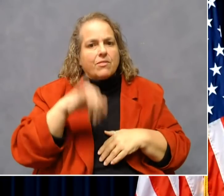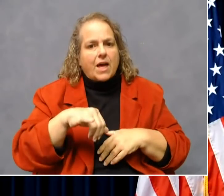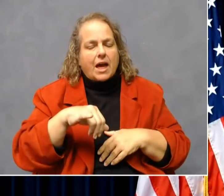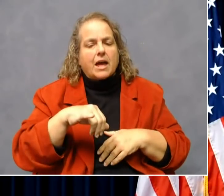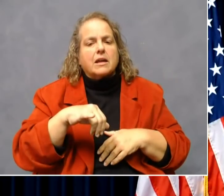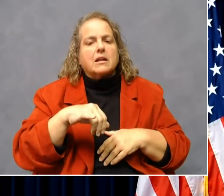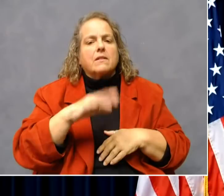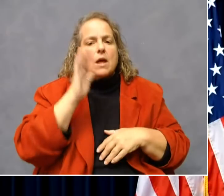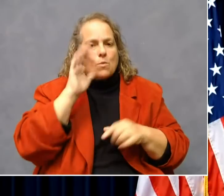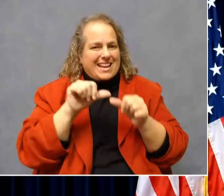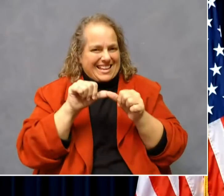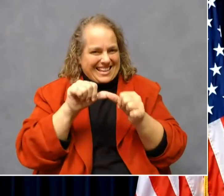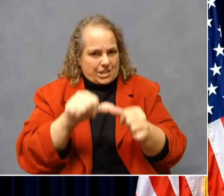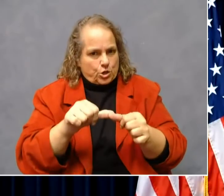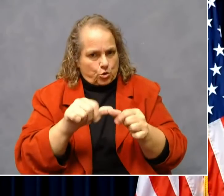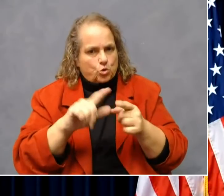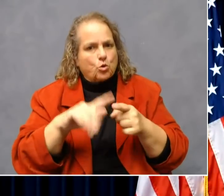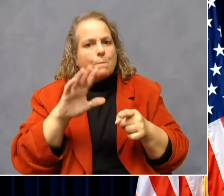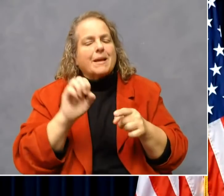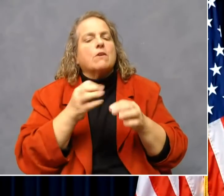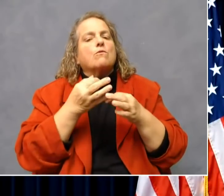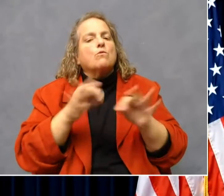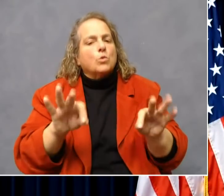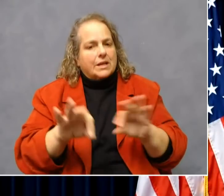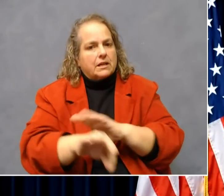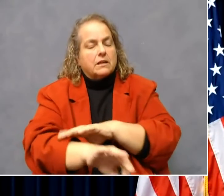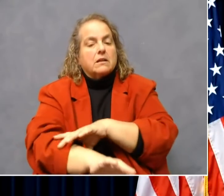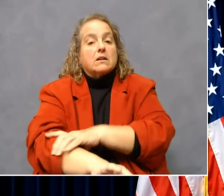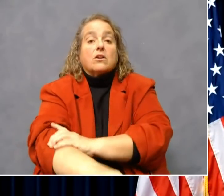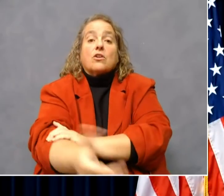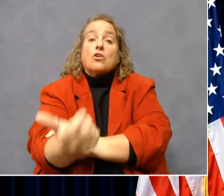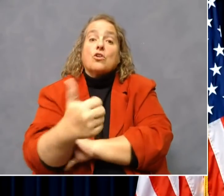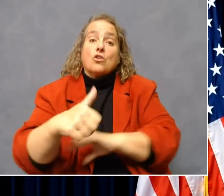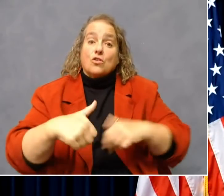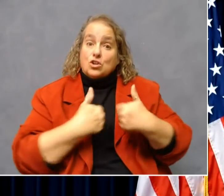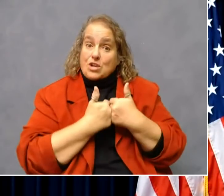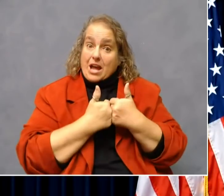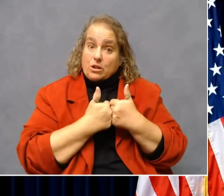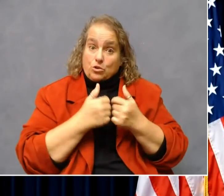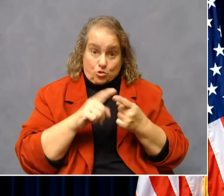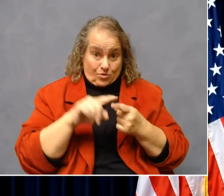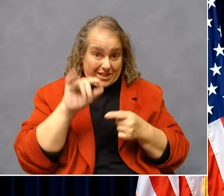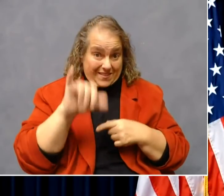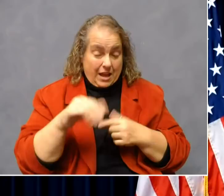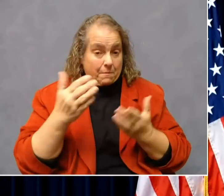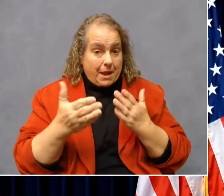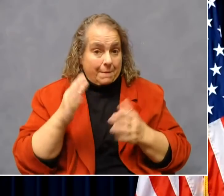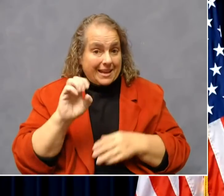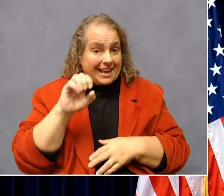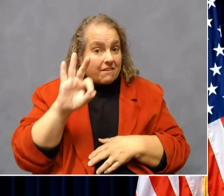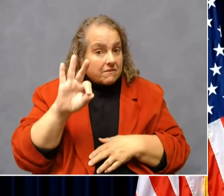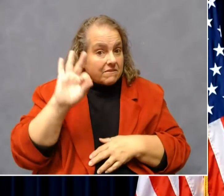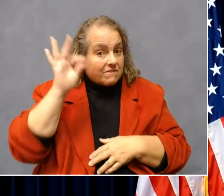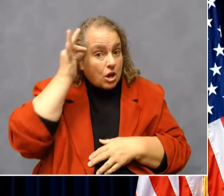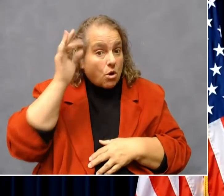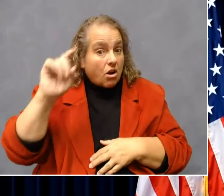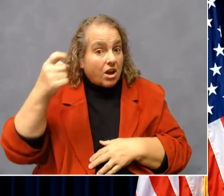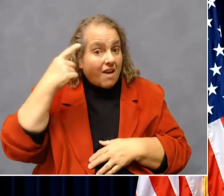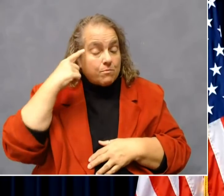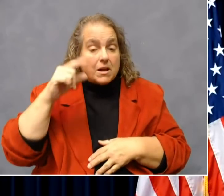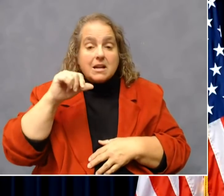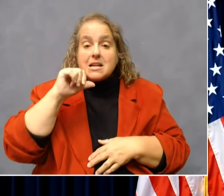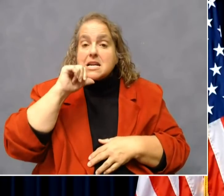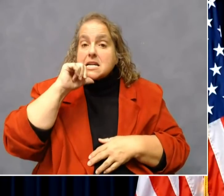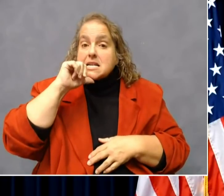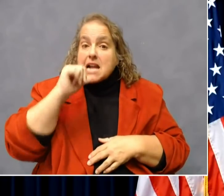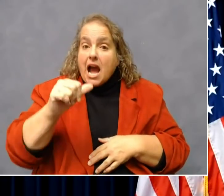continue to be free. The challenge to that may be if the federal government doesn't act at all and doesn't provide